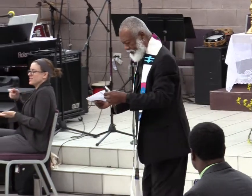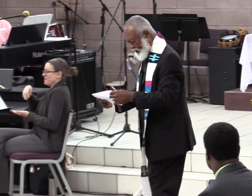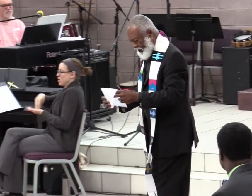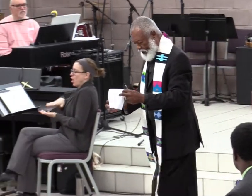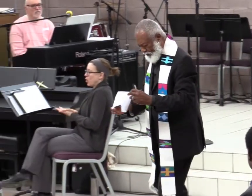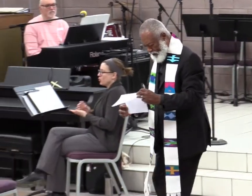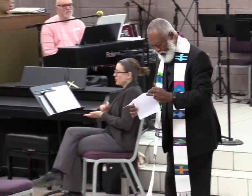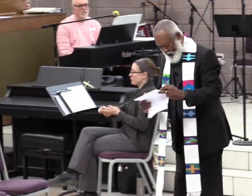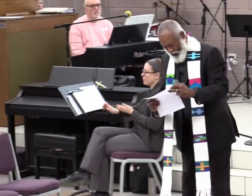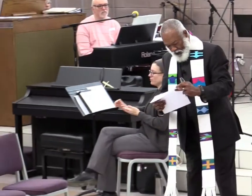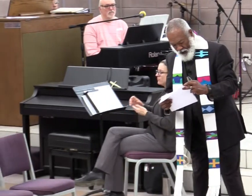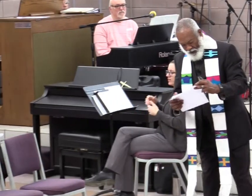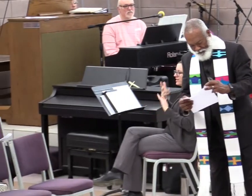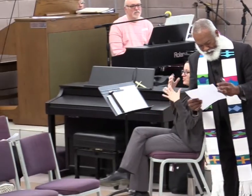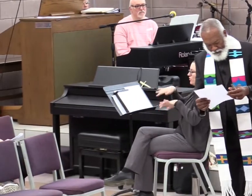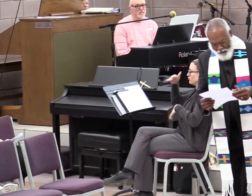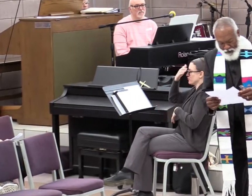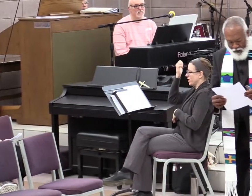this.